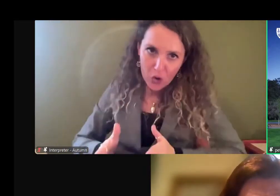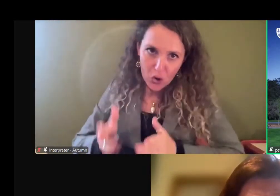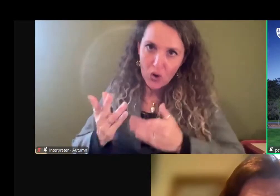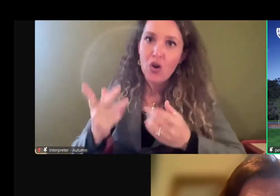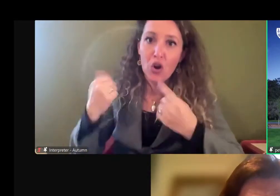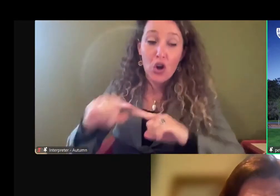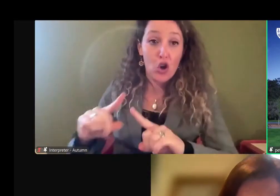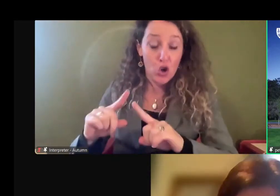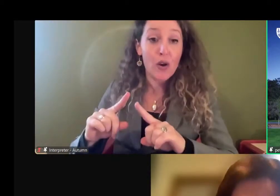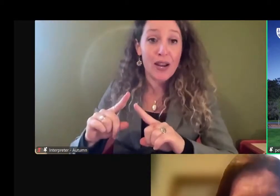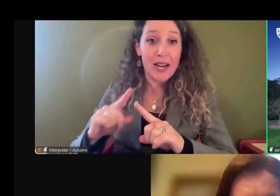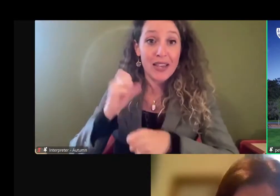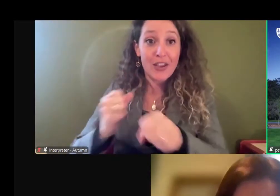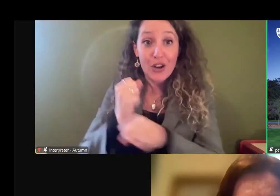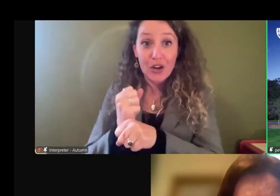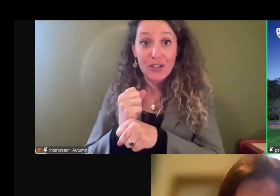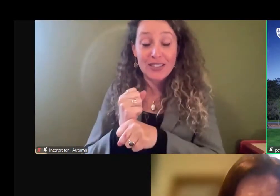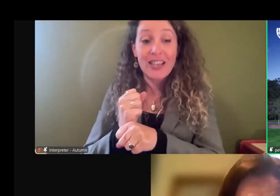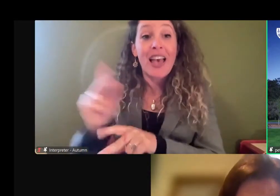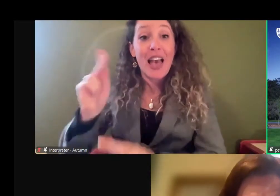been immigrants,